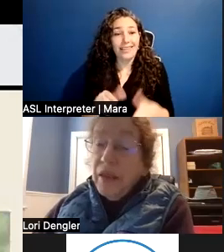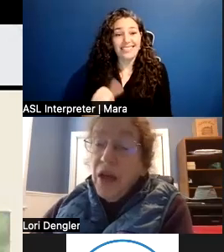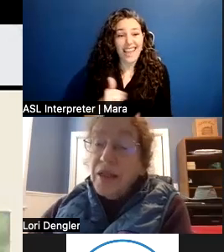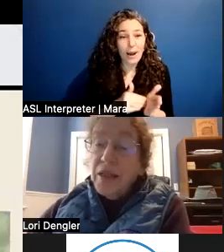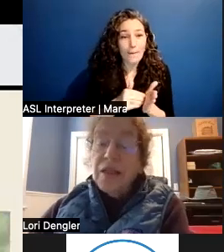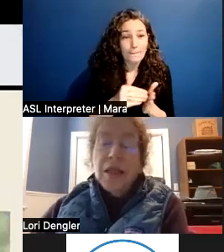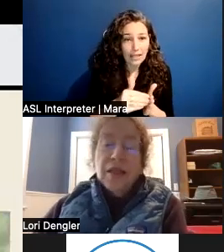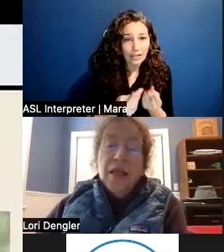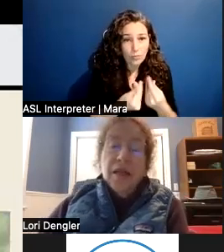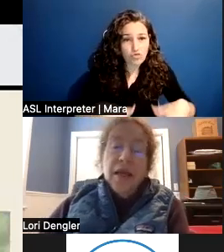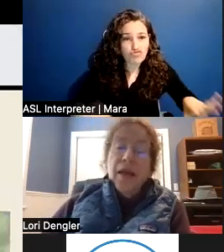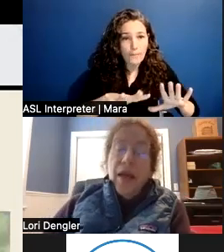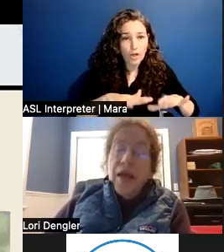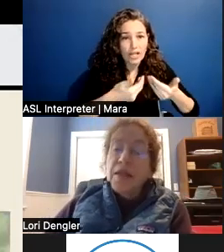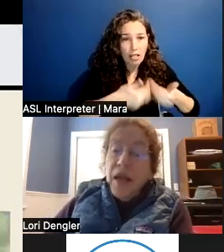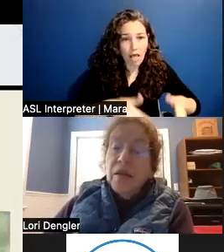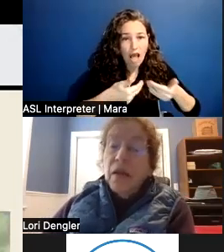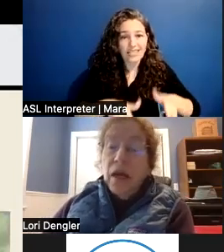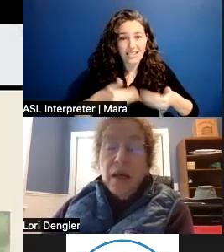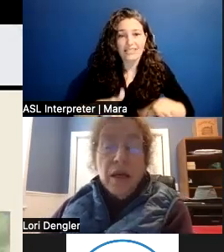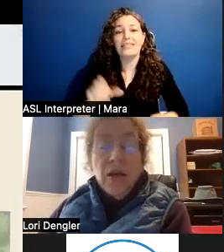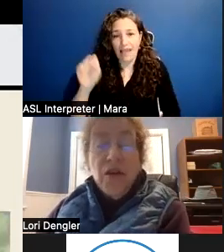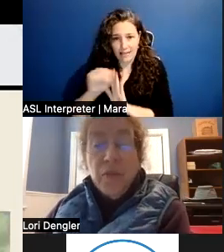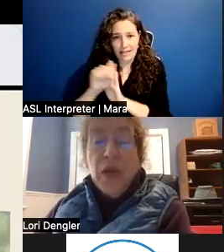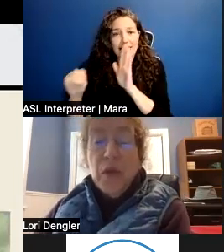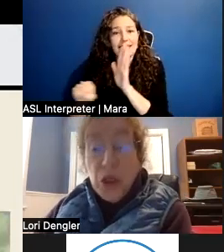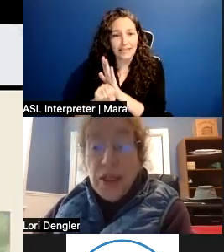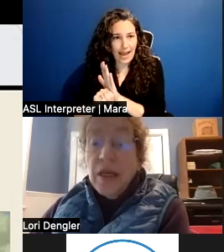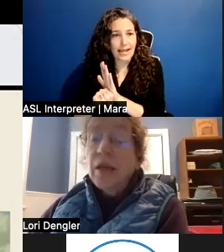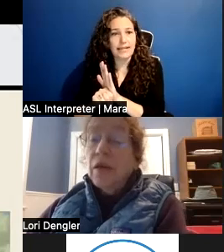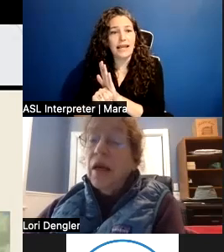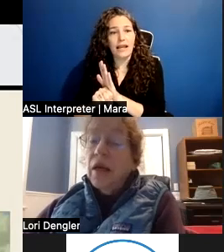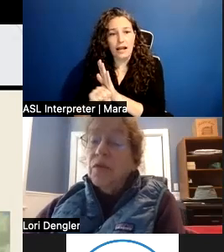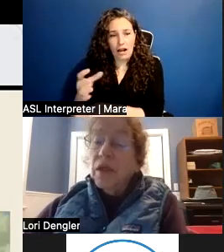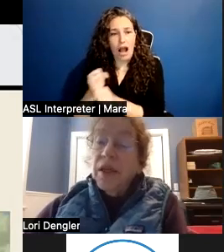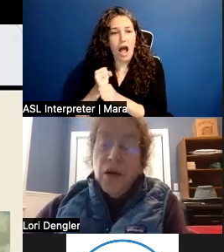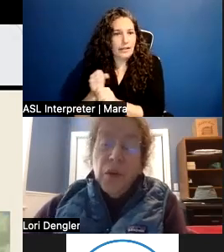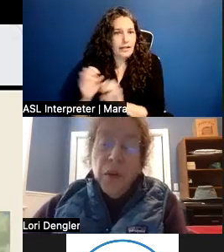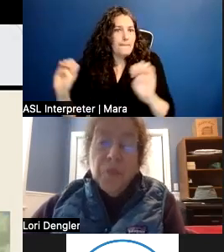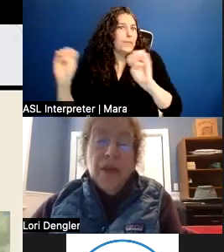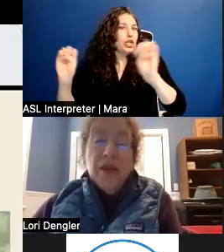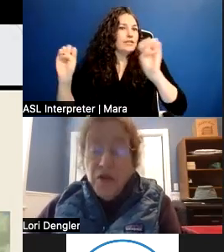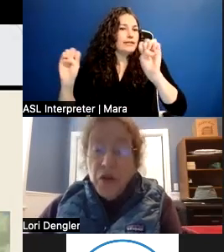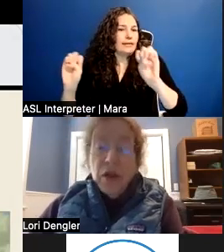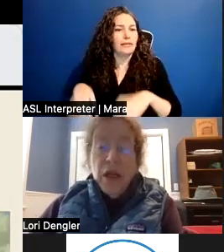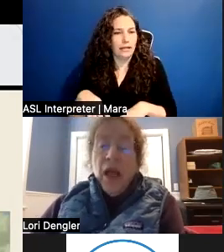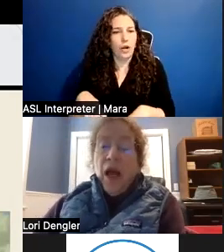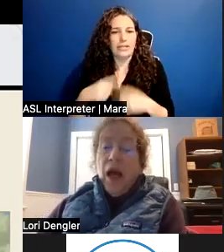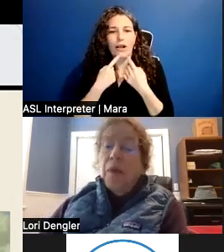property losses. It did get a state of emergency declared by the